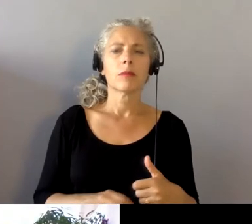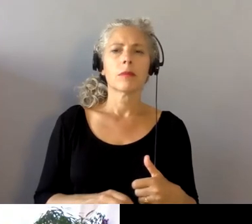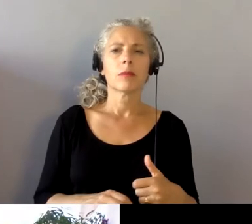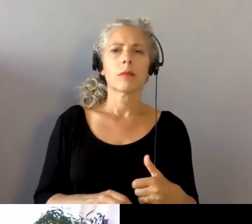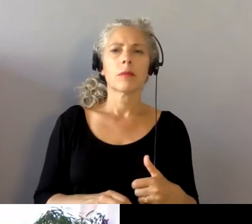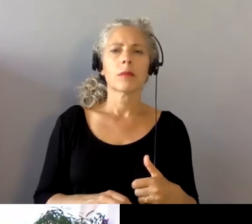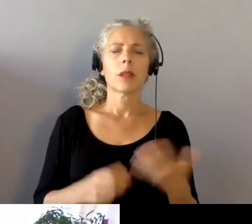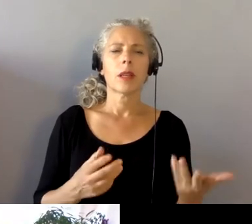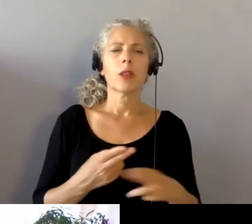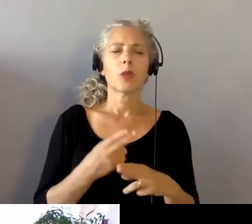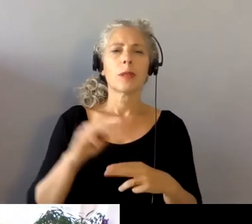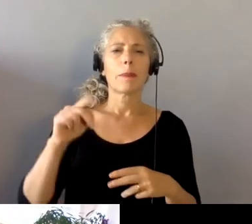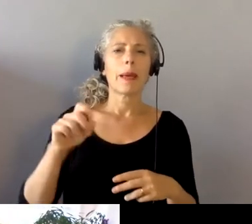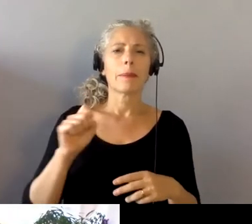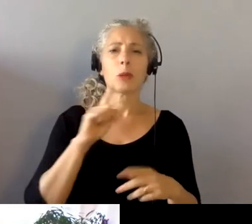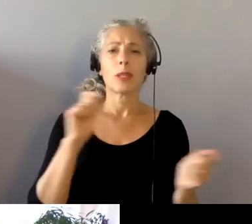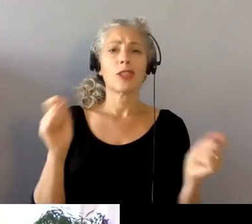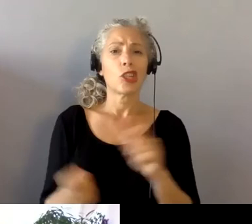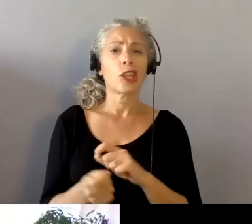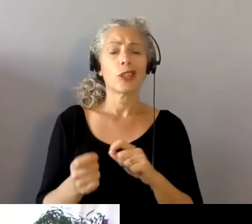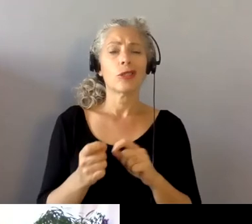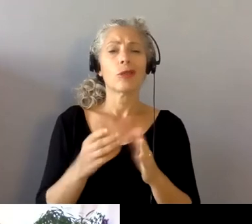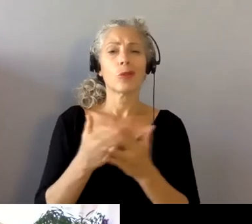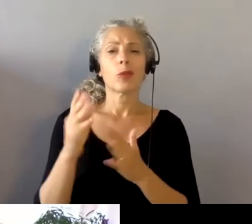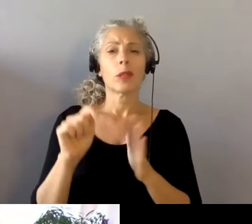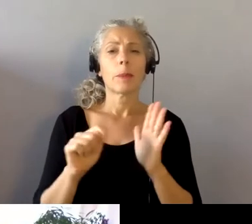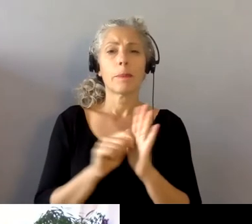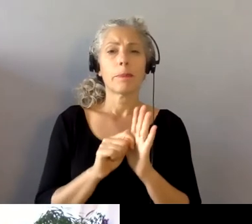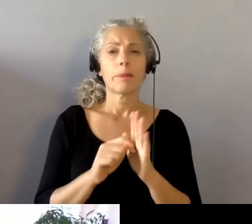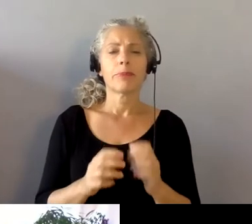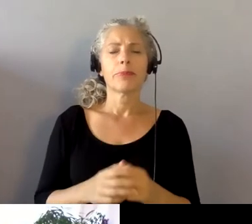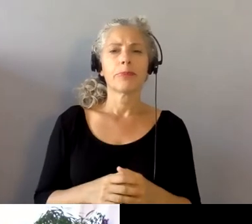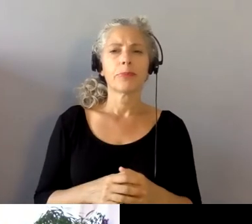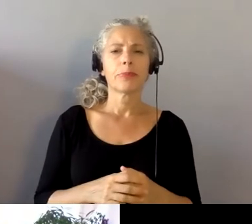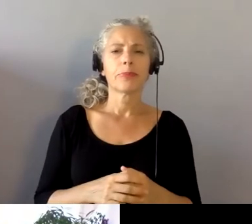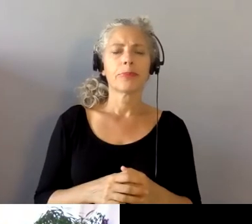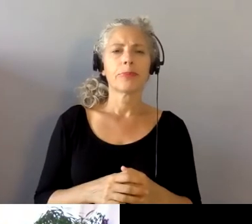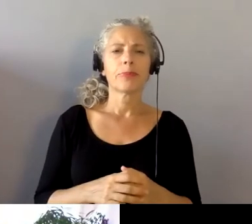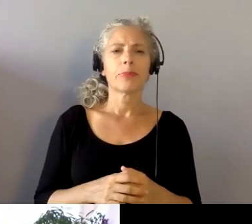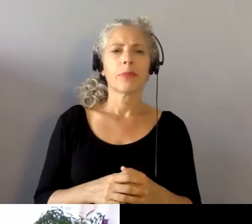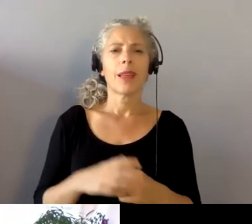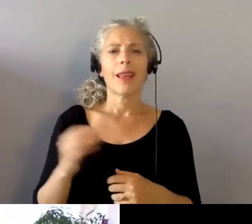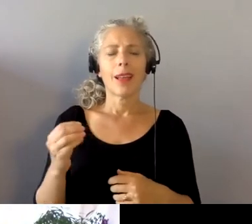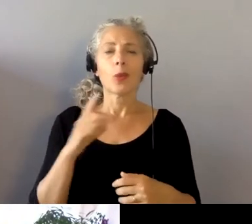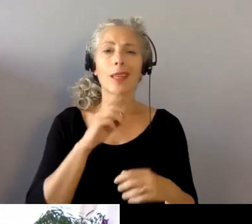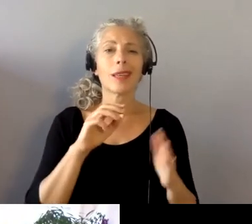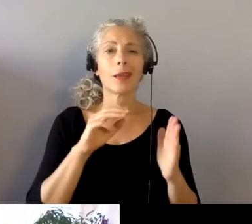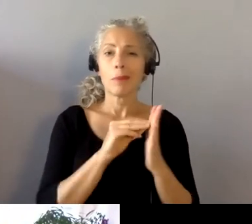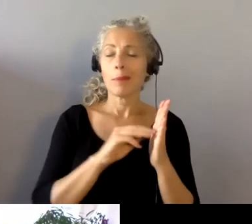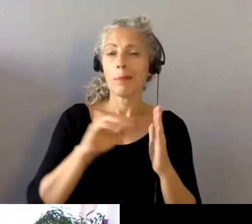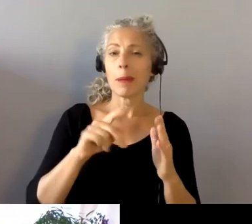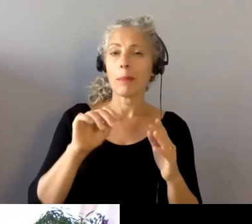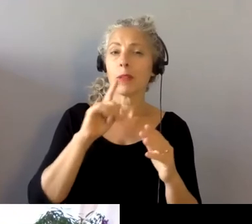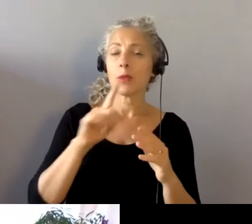of maps has shifted over time and it has operated for systems of power in very particular